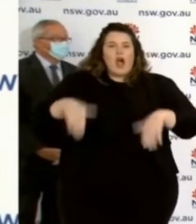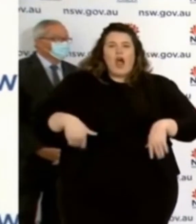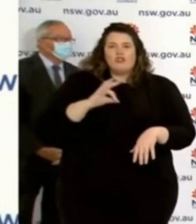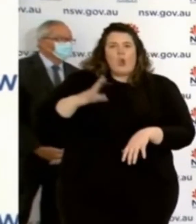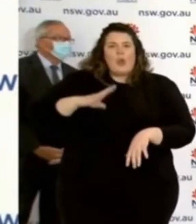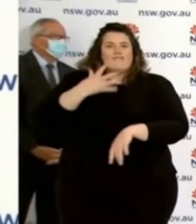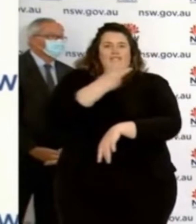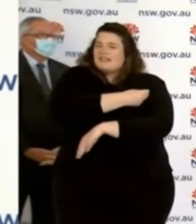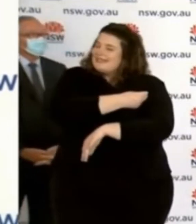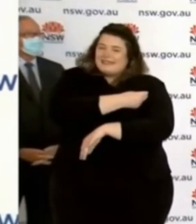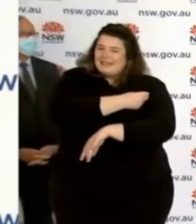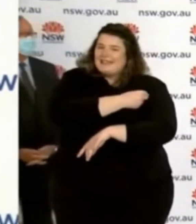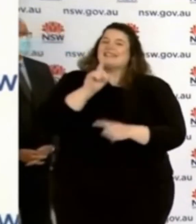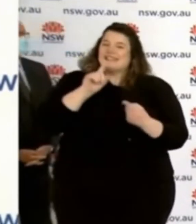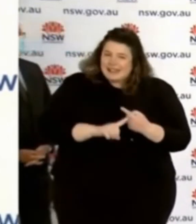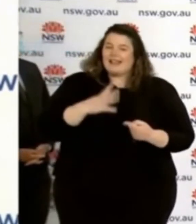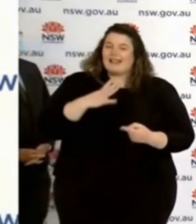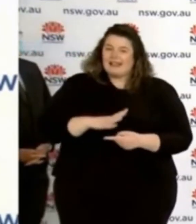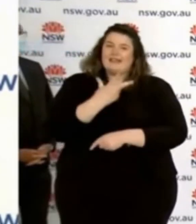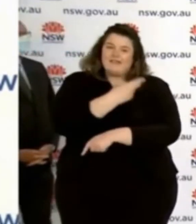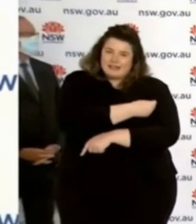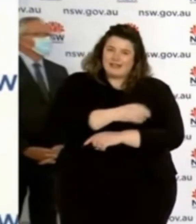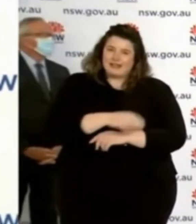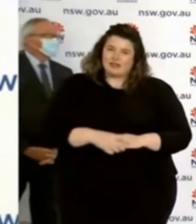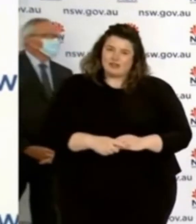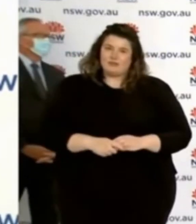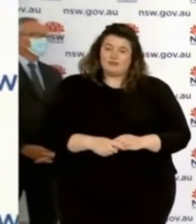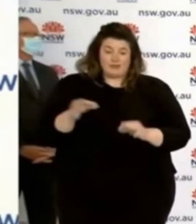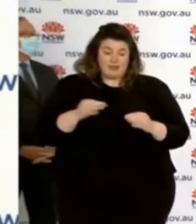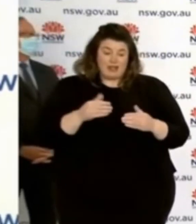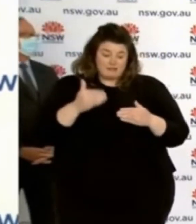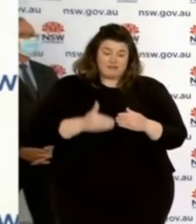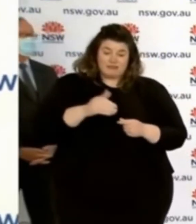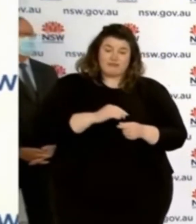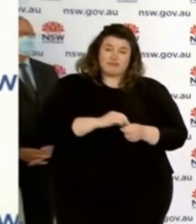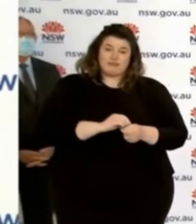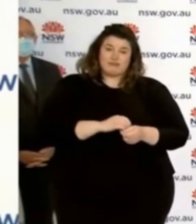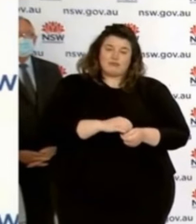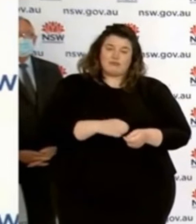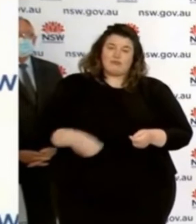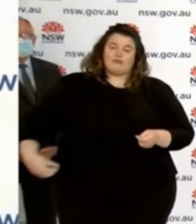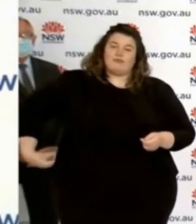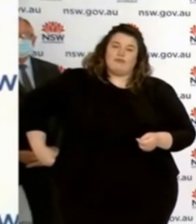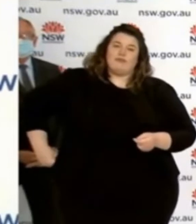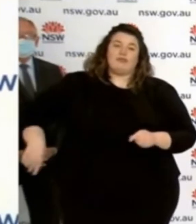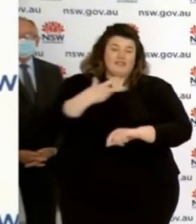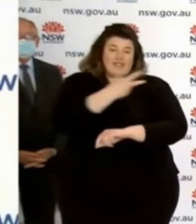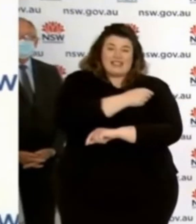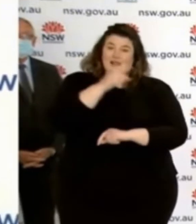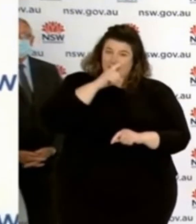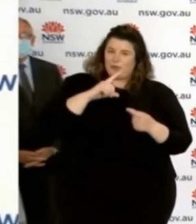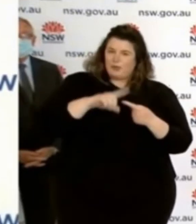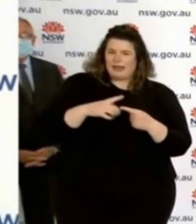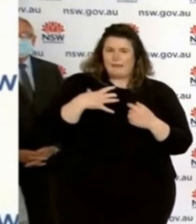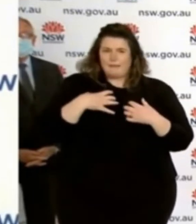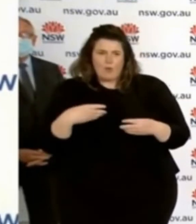term, as we follow the roadmap for New South Wales, there will be a moment in time where vaccinated people will have further freedoms, and that I